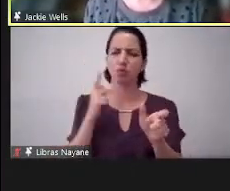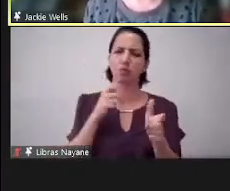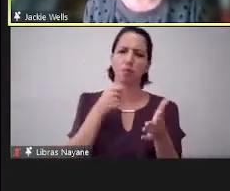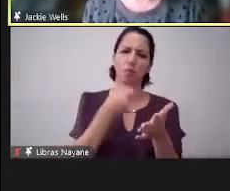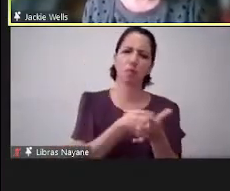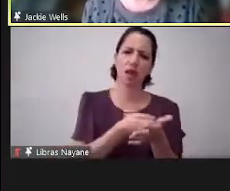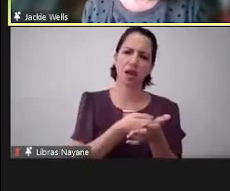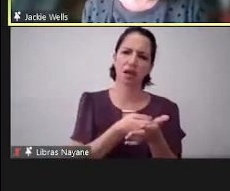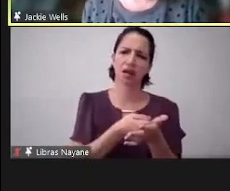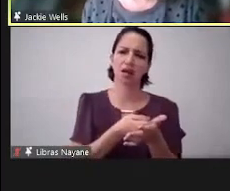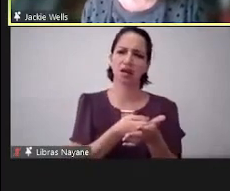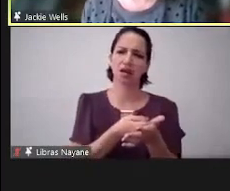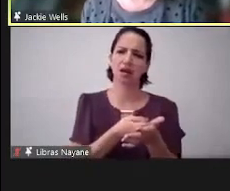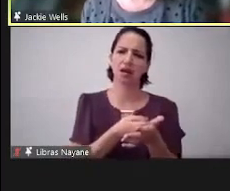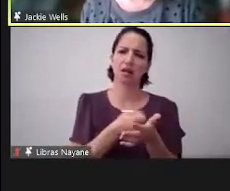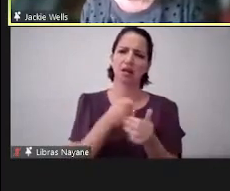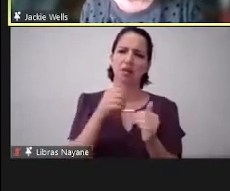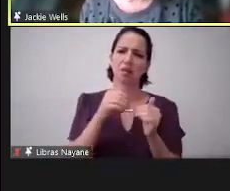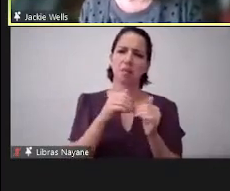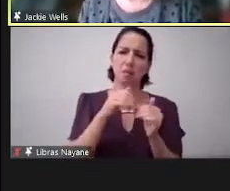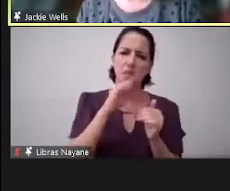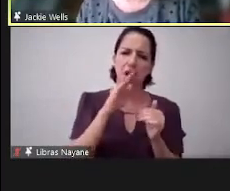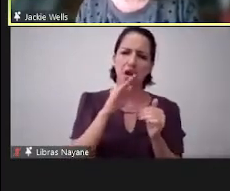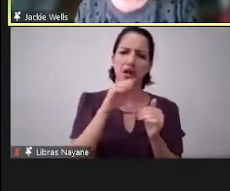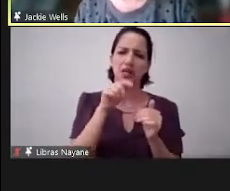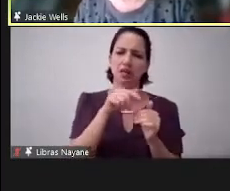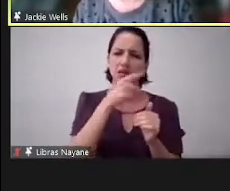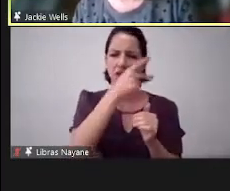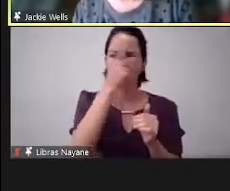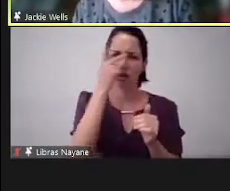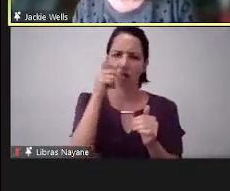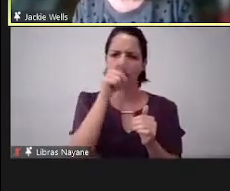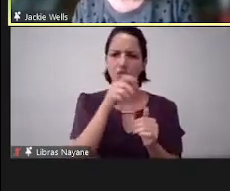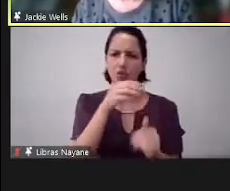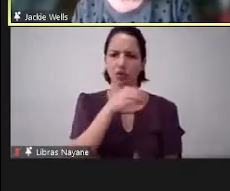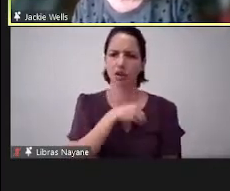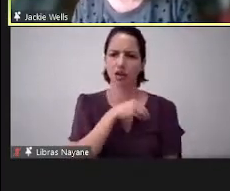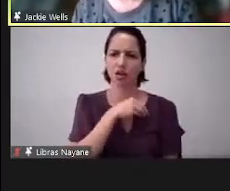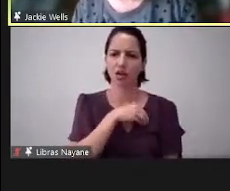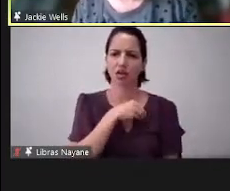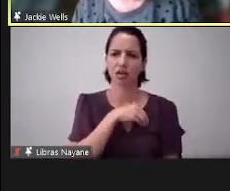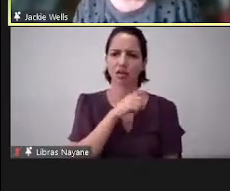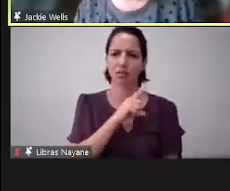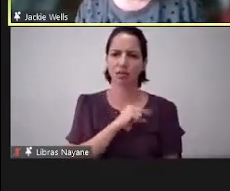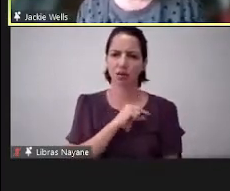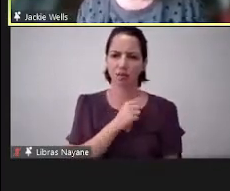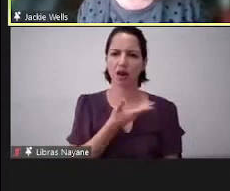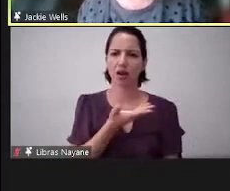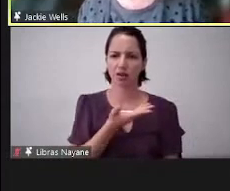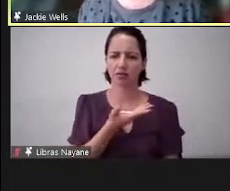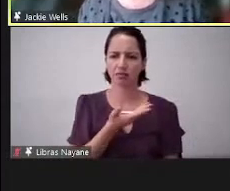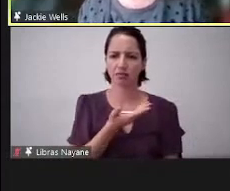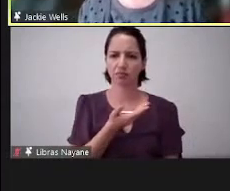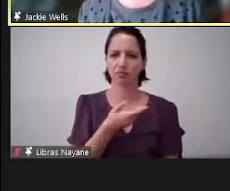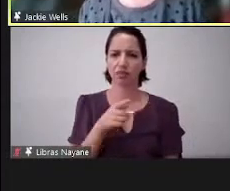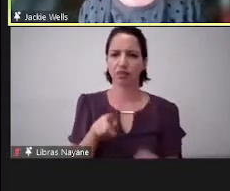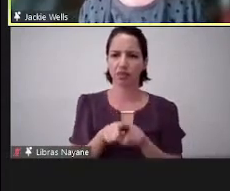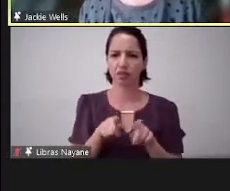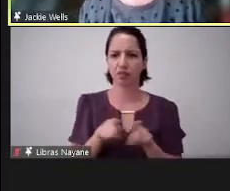cash and benefits, and they're most likely to benefit from smoothing of their taxation.